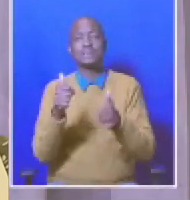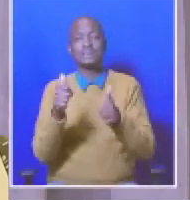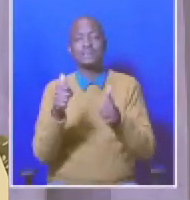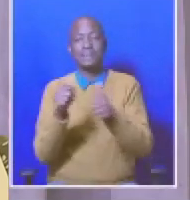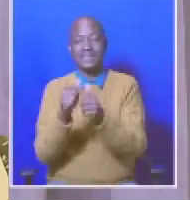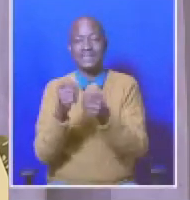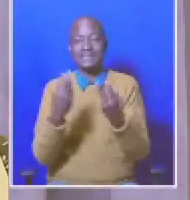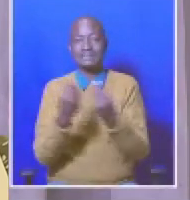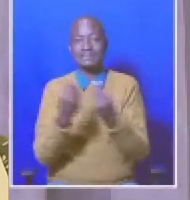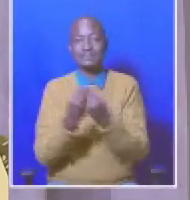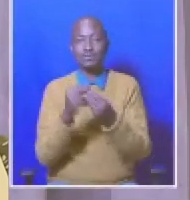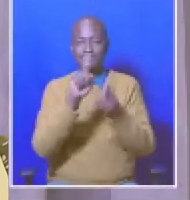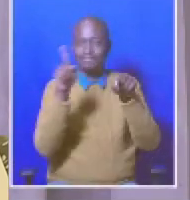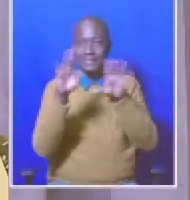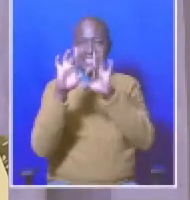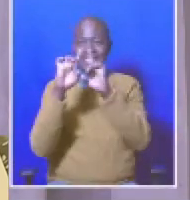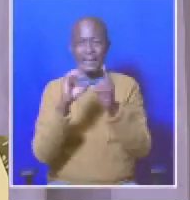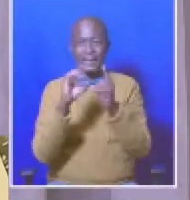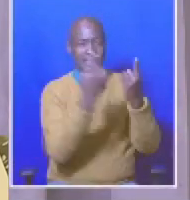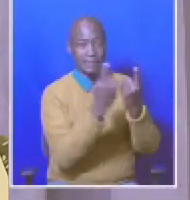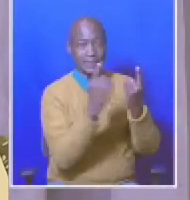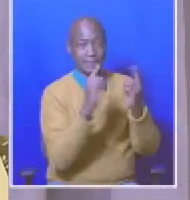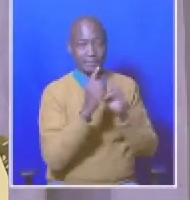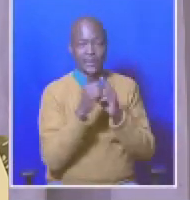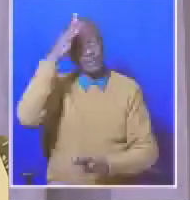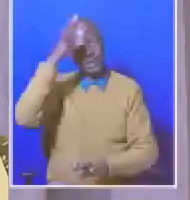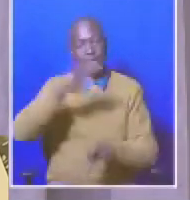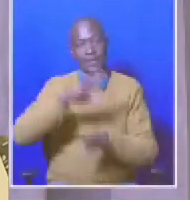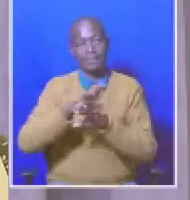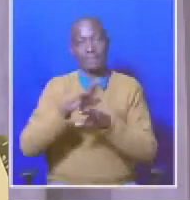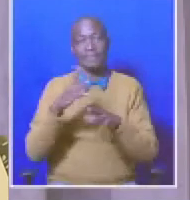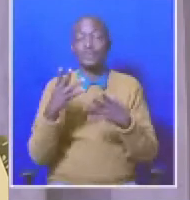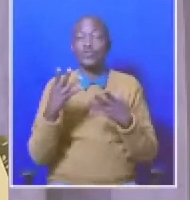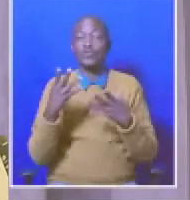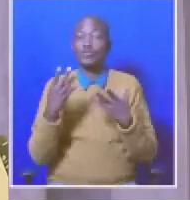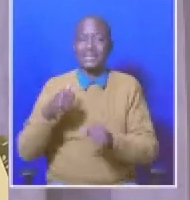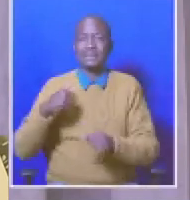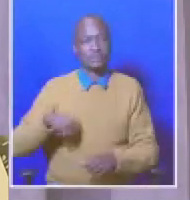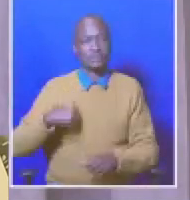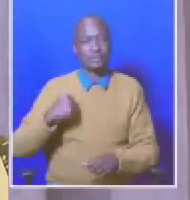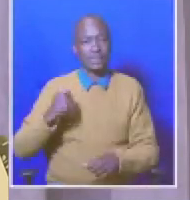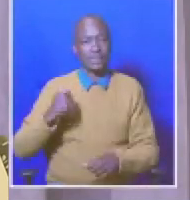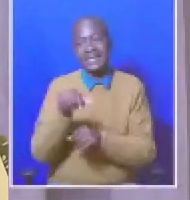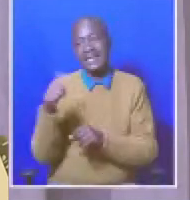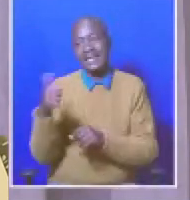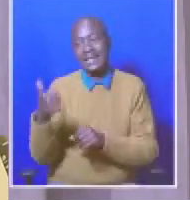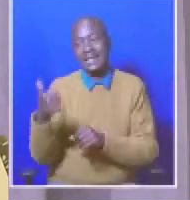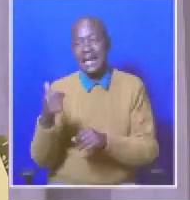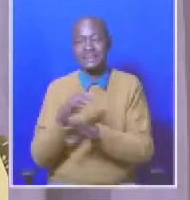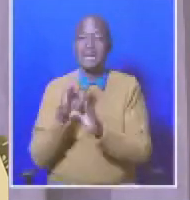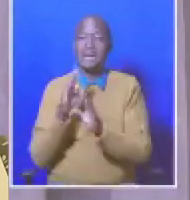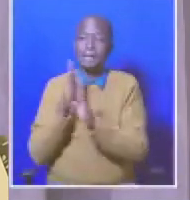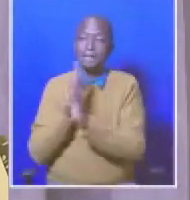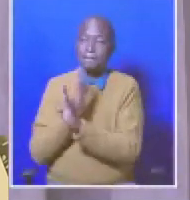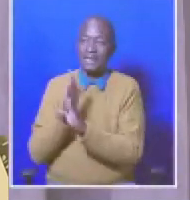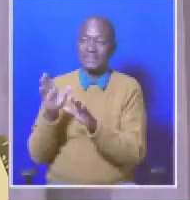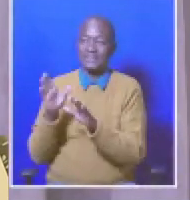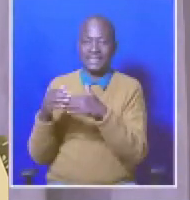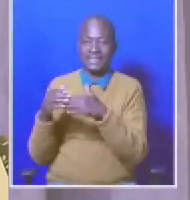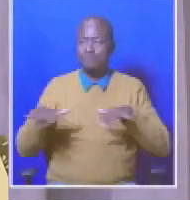departments, with municipalities, also non-governmental organizations and the private sector companies, all of